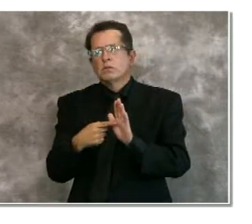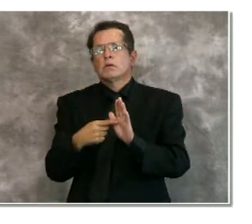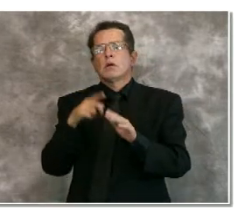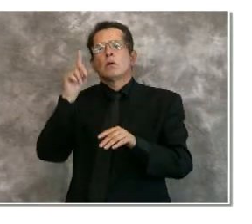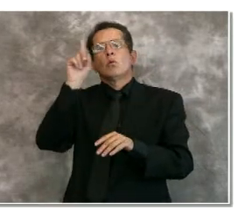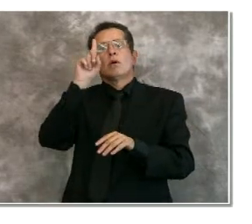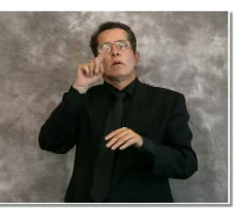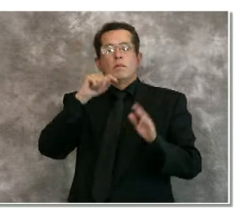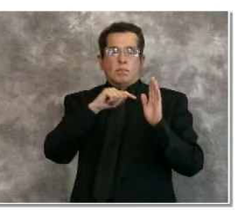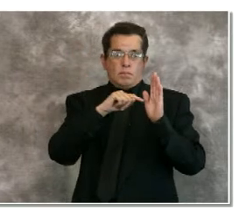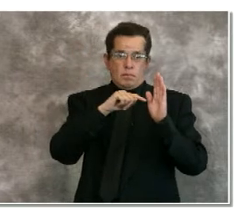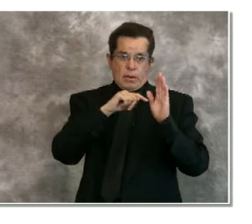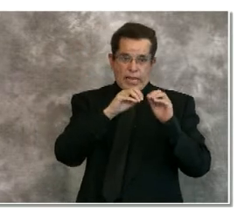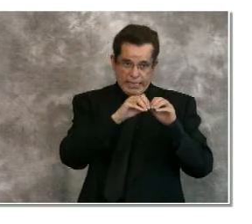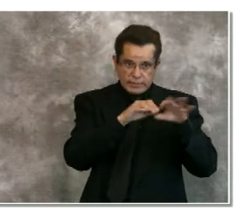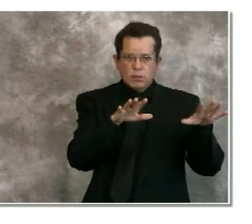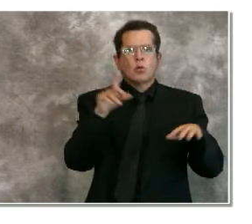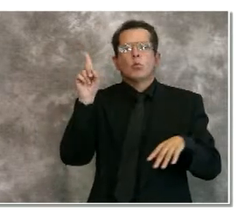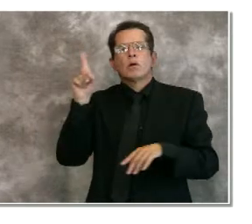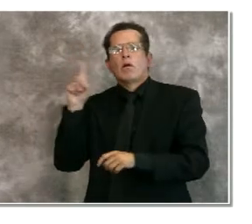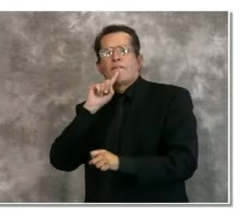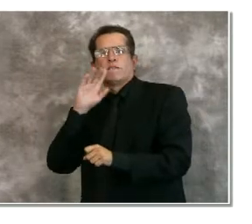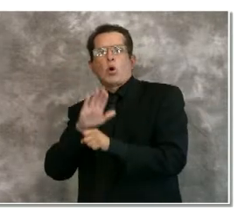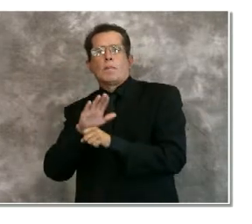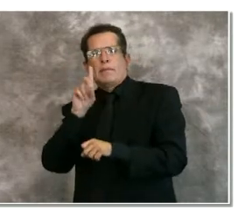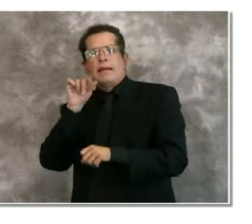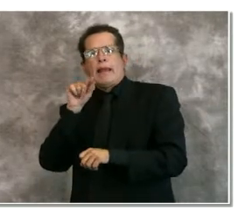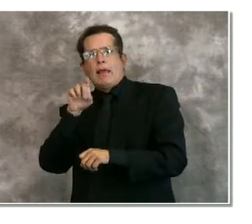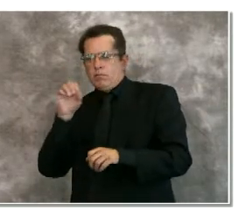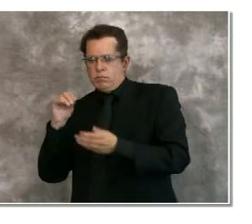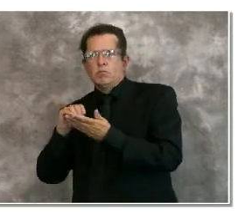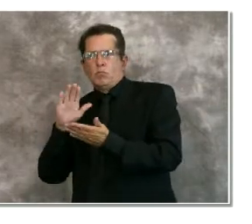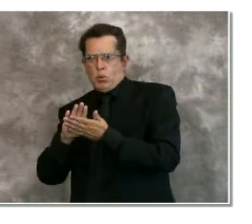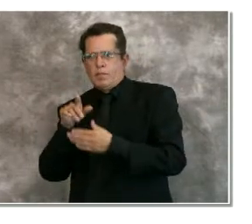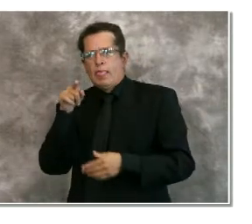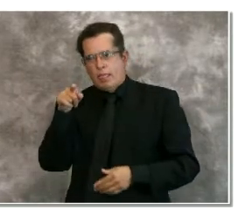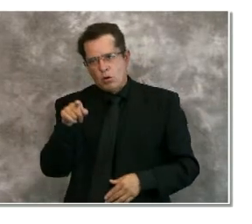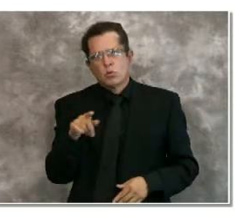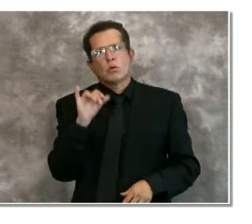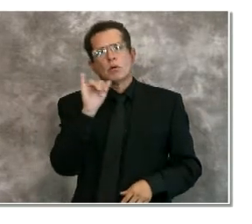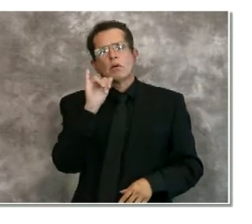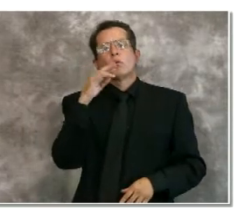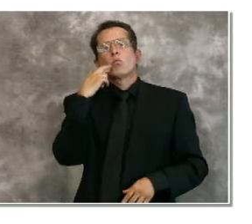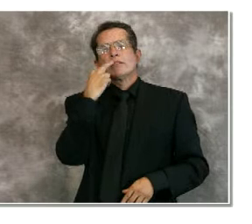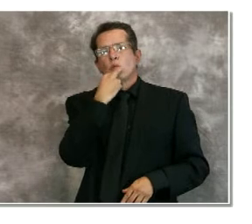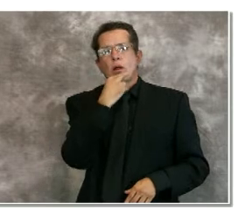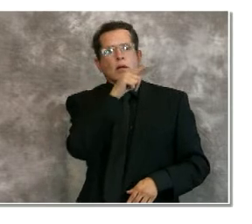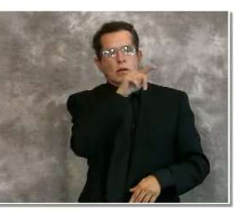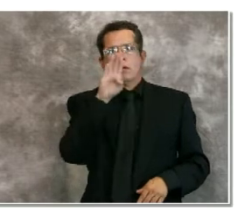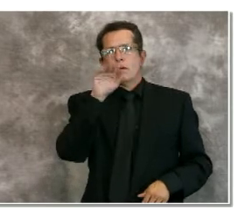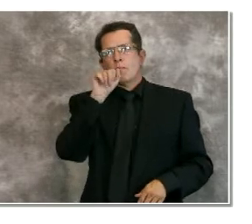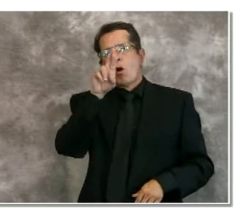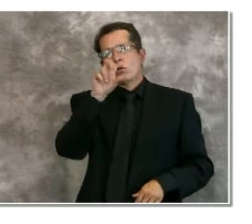outbreak was confirmed. And actually, restaurants and/or restaurant bars